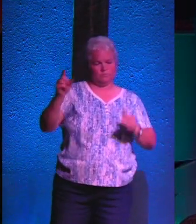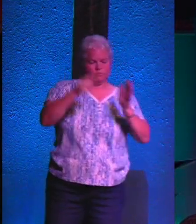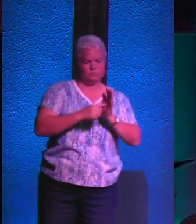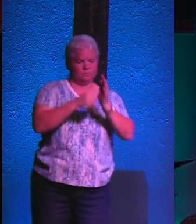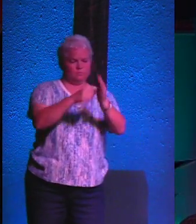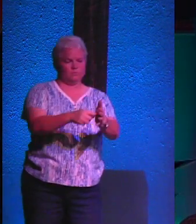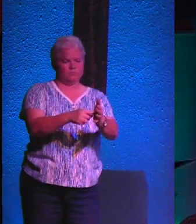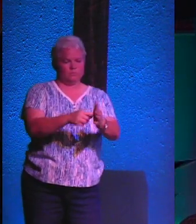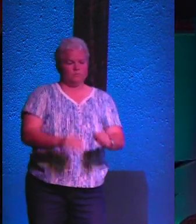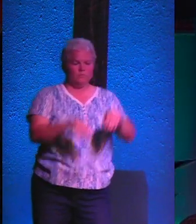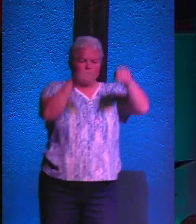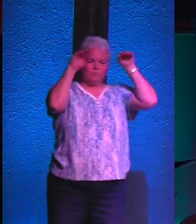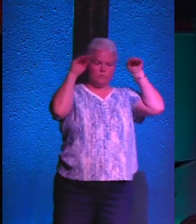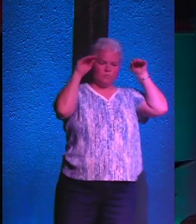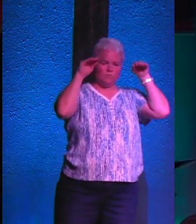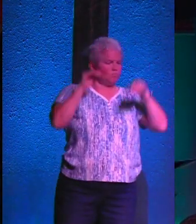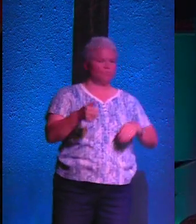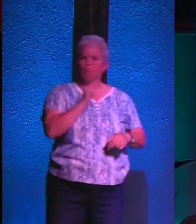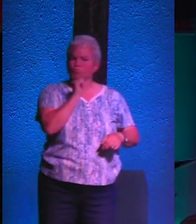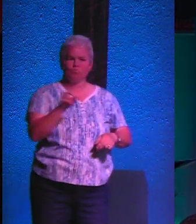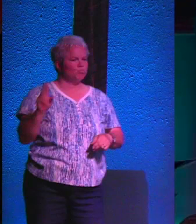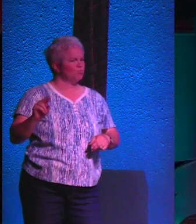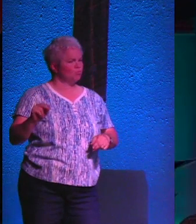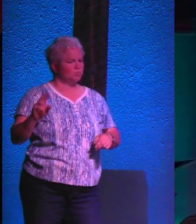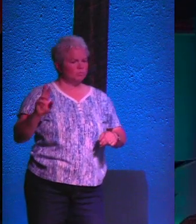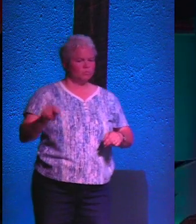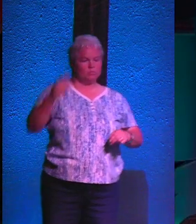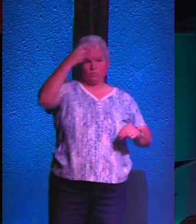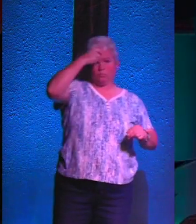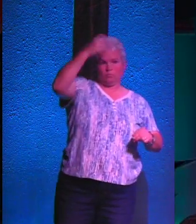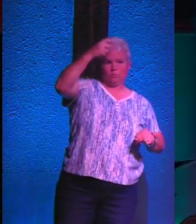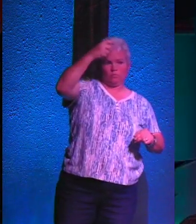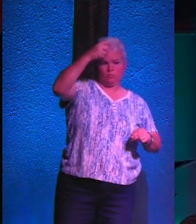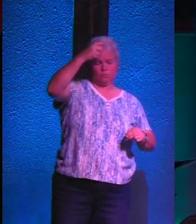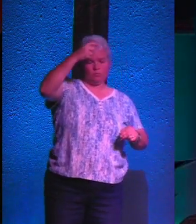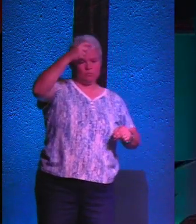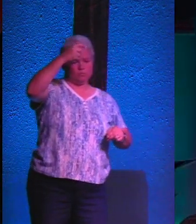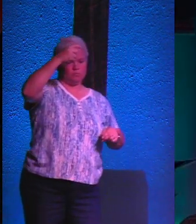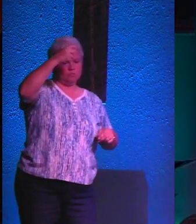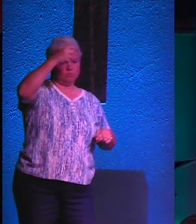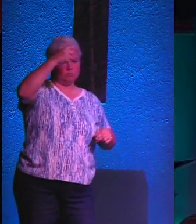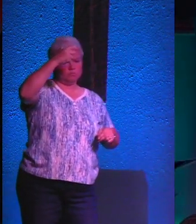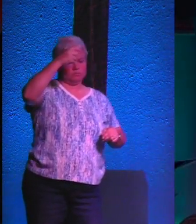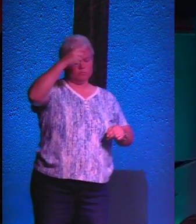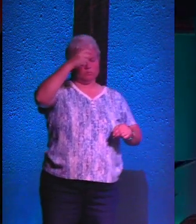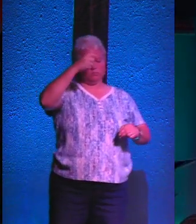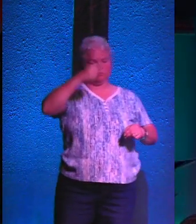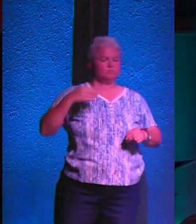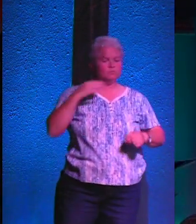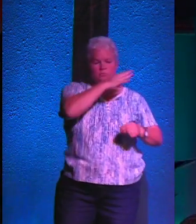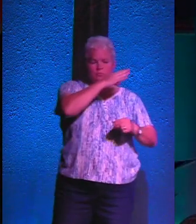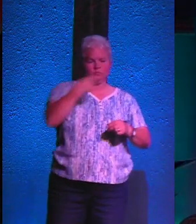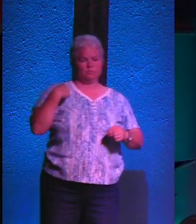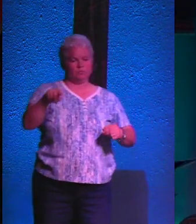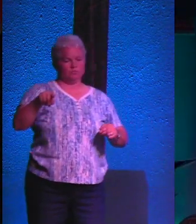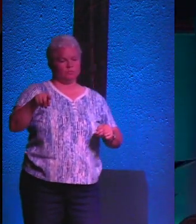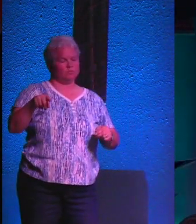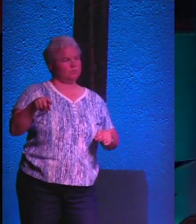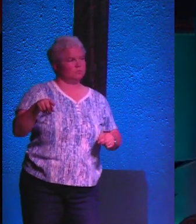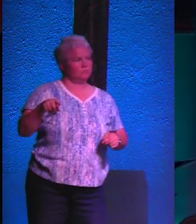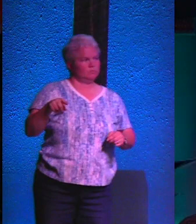You share your throne with no one, no idea, no philosophy, no false